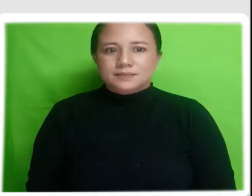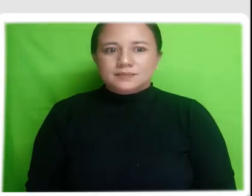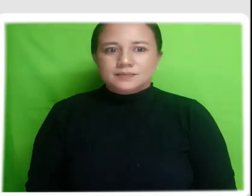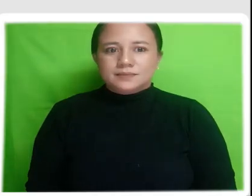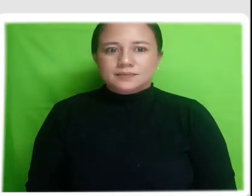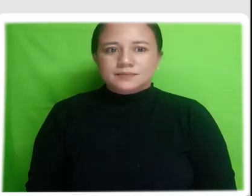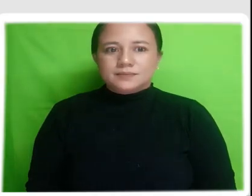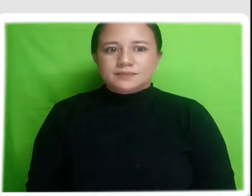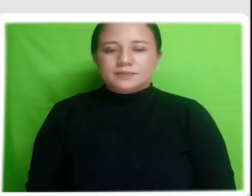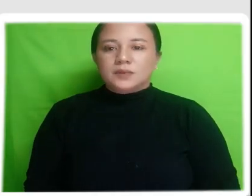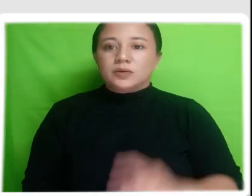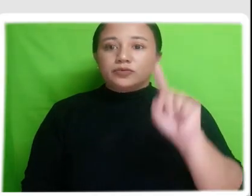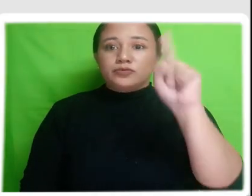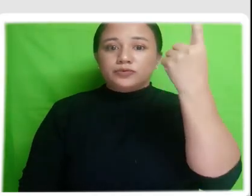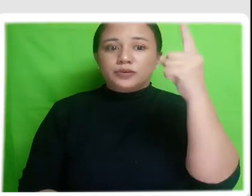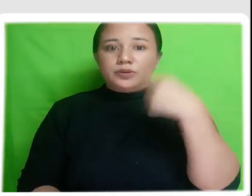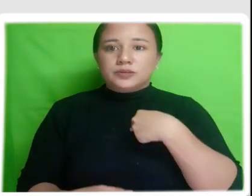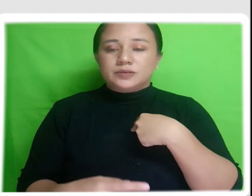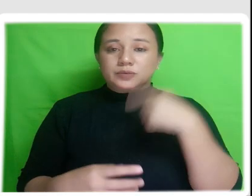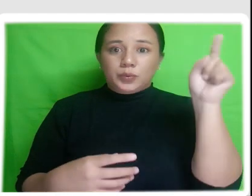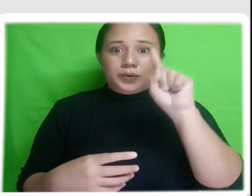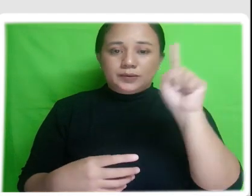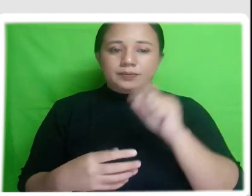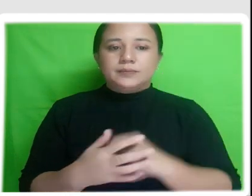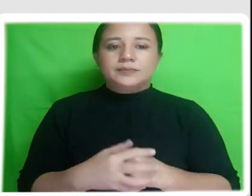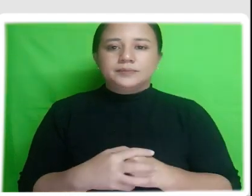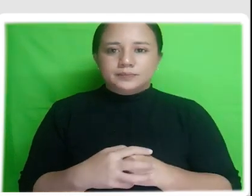And the first one is the following: